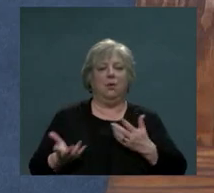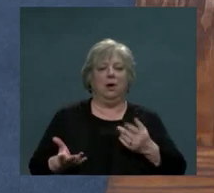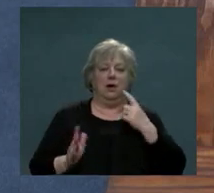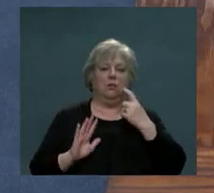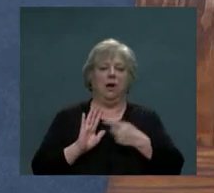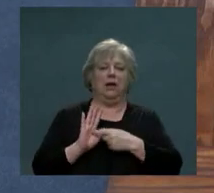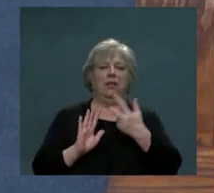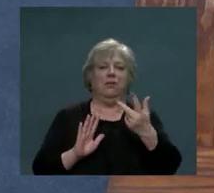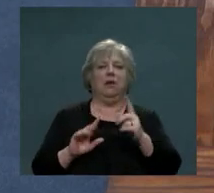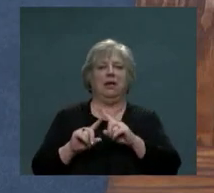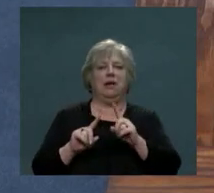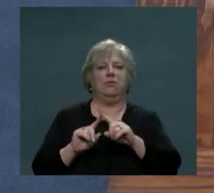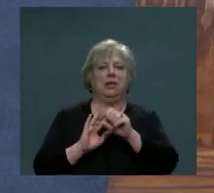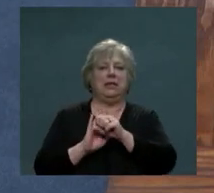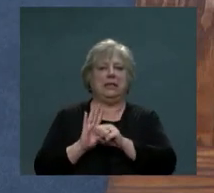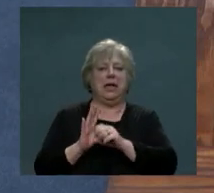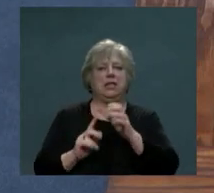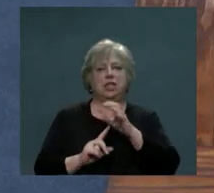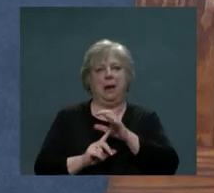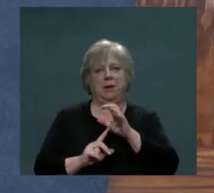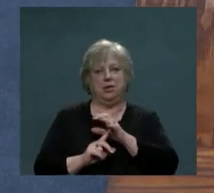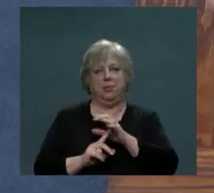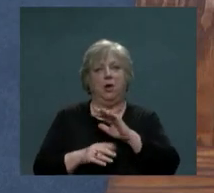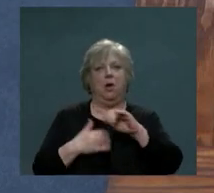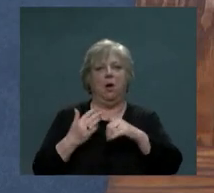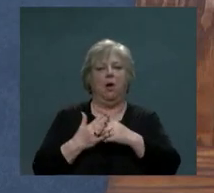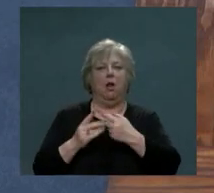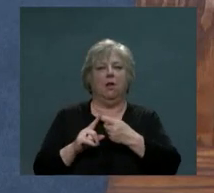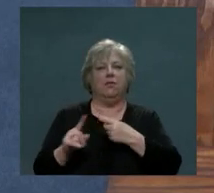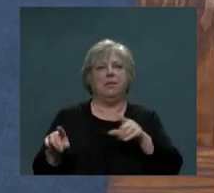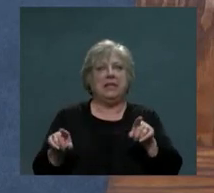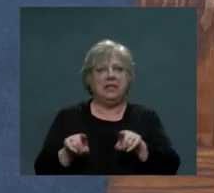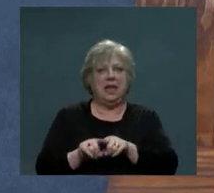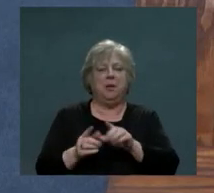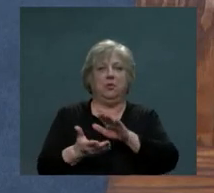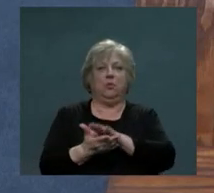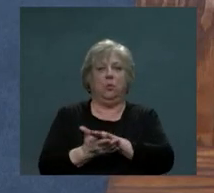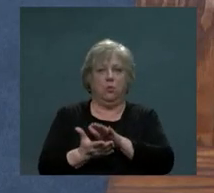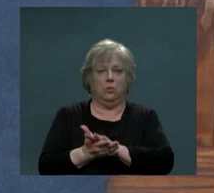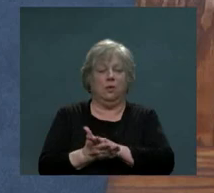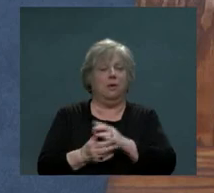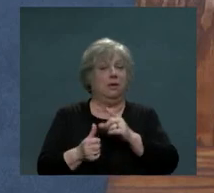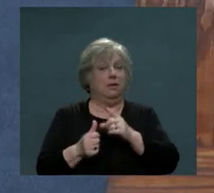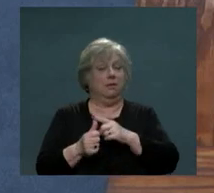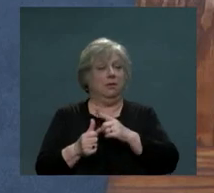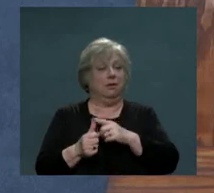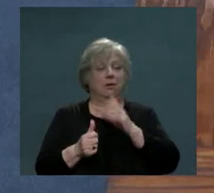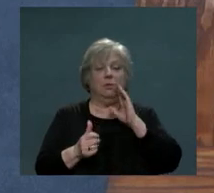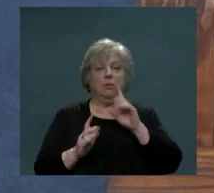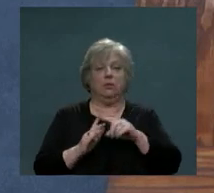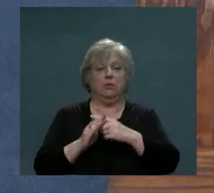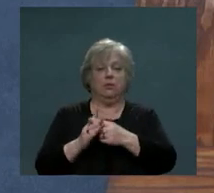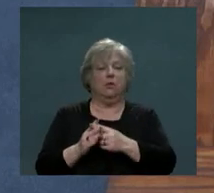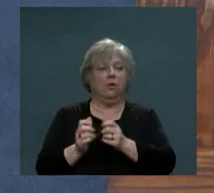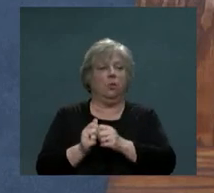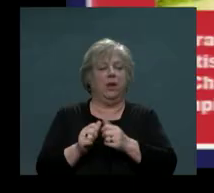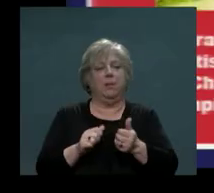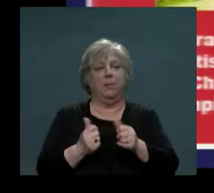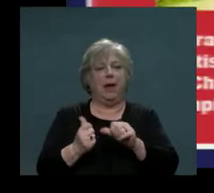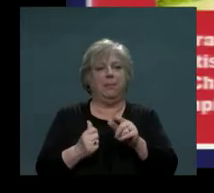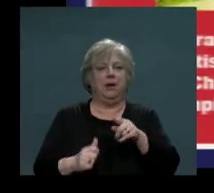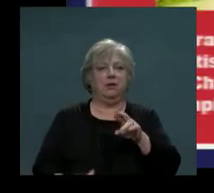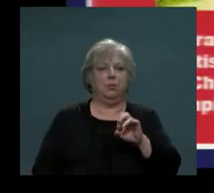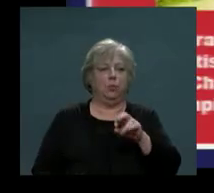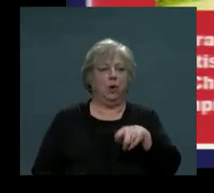three different state champions, all from the same school today. First, we'll be starting with the Baptist